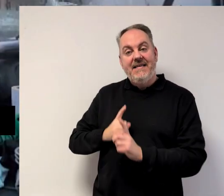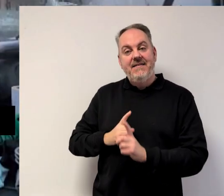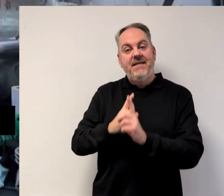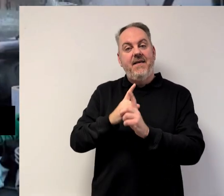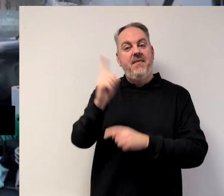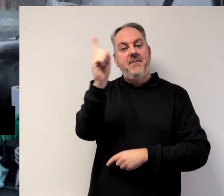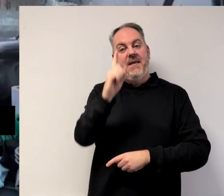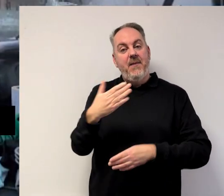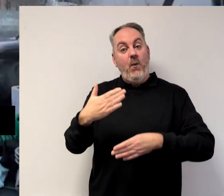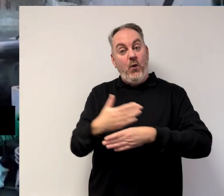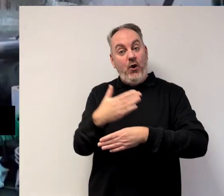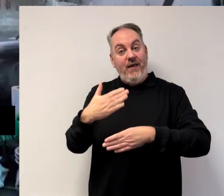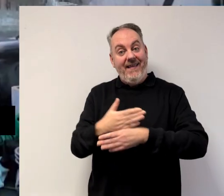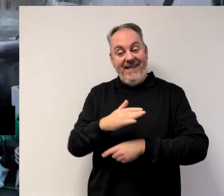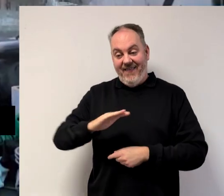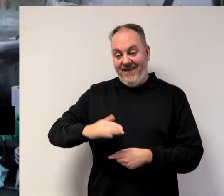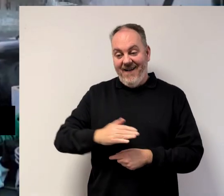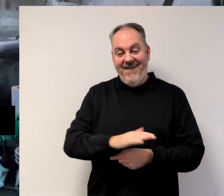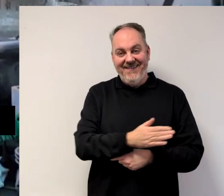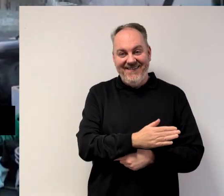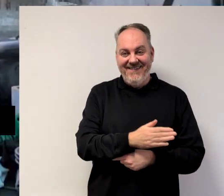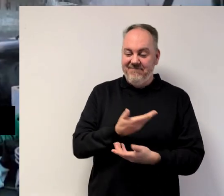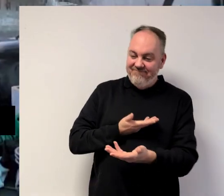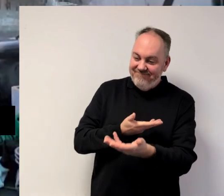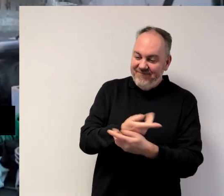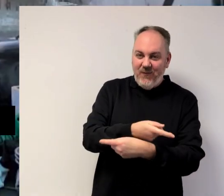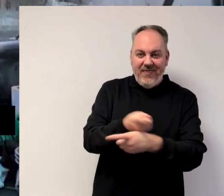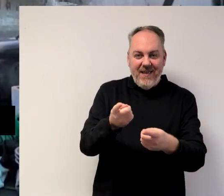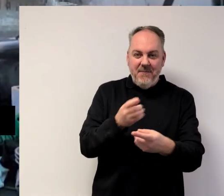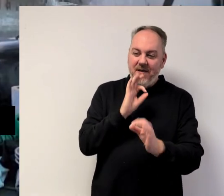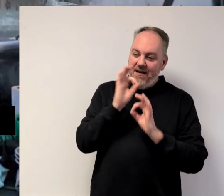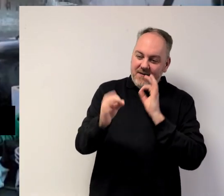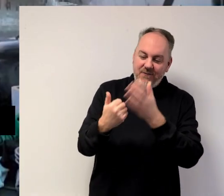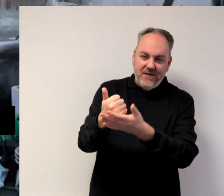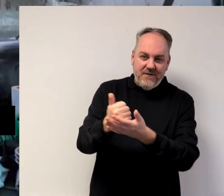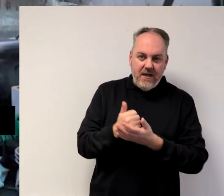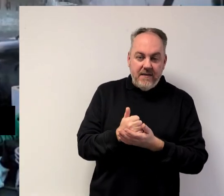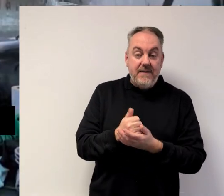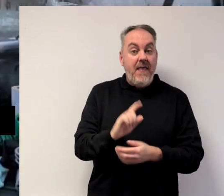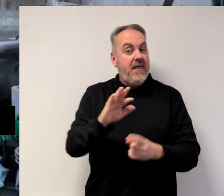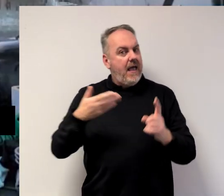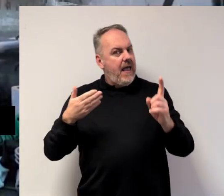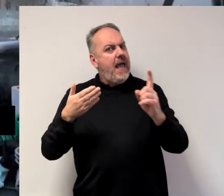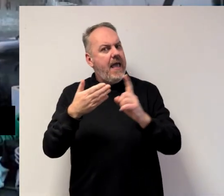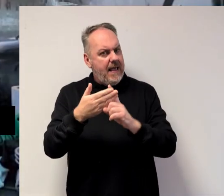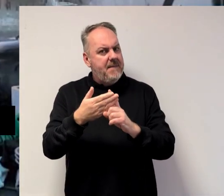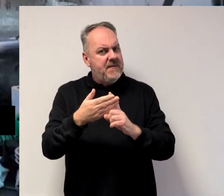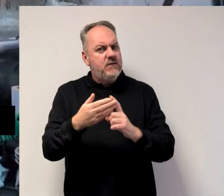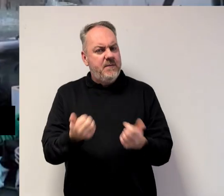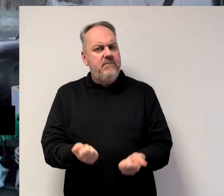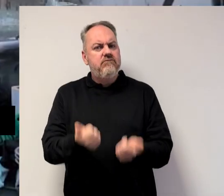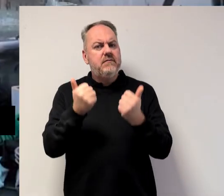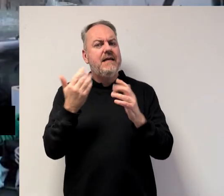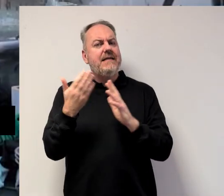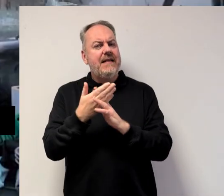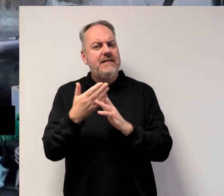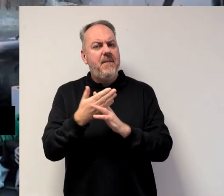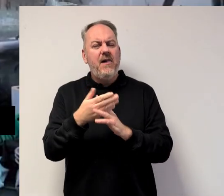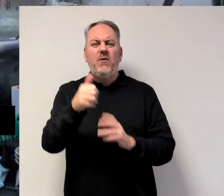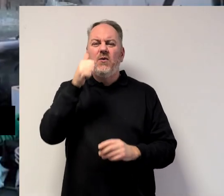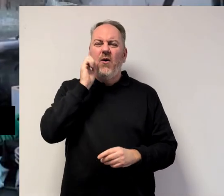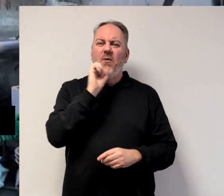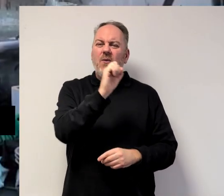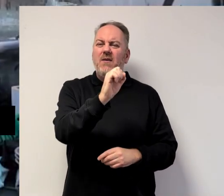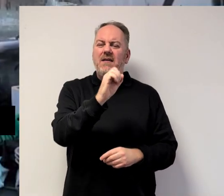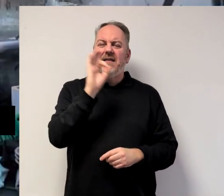as possible right from the start. When you see an allotment plot, they've got narrow paths, and